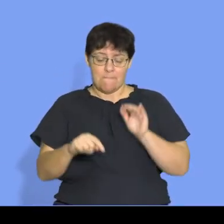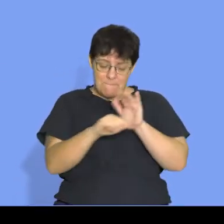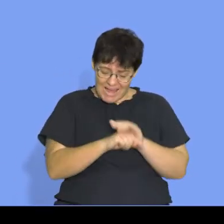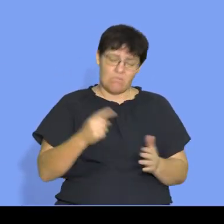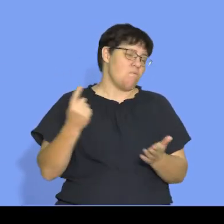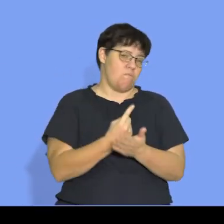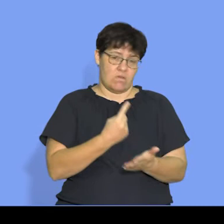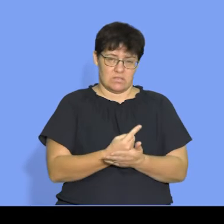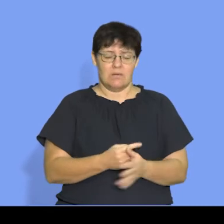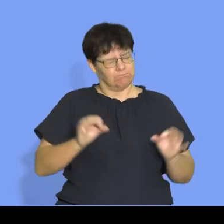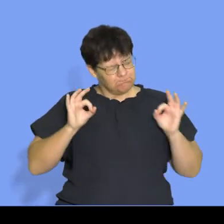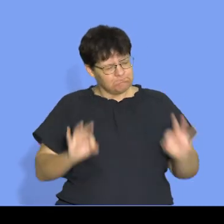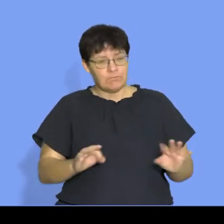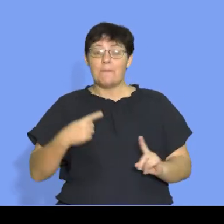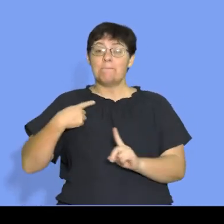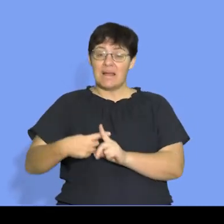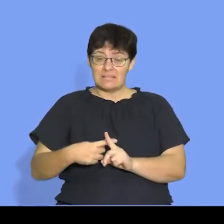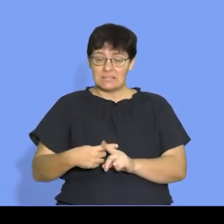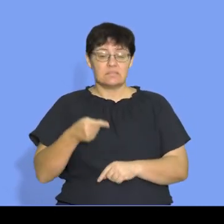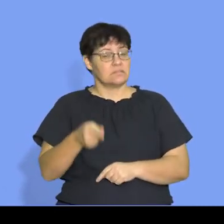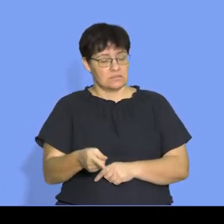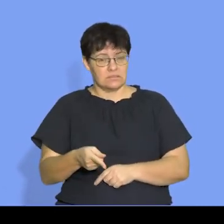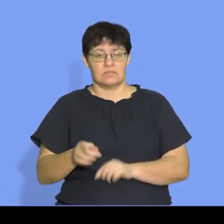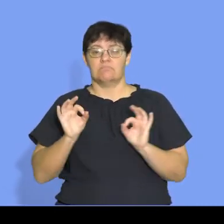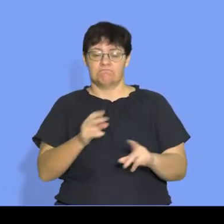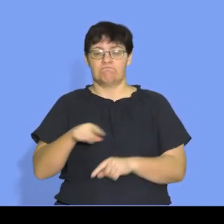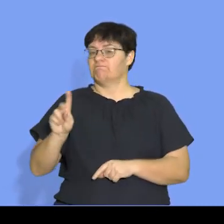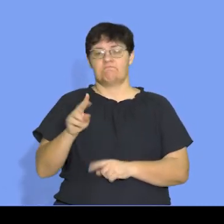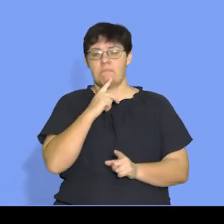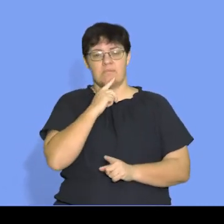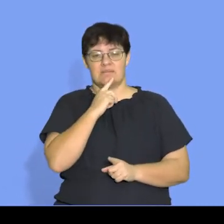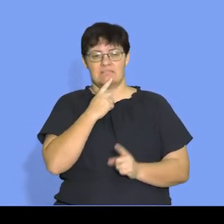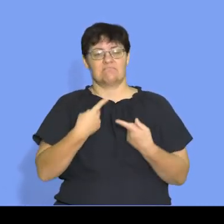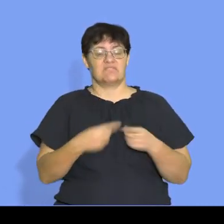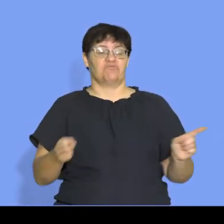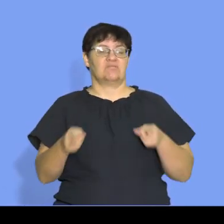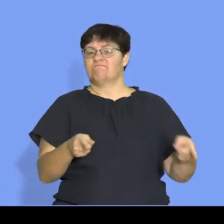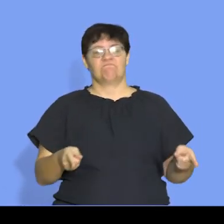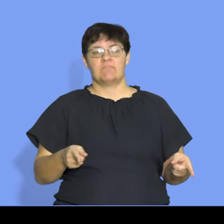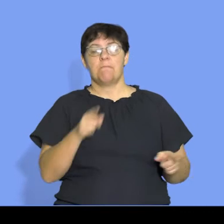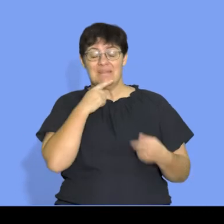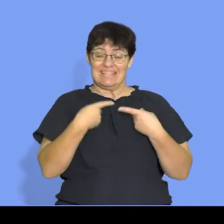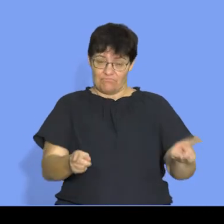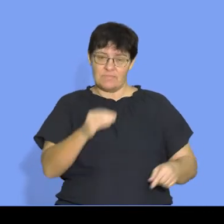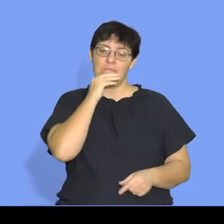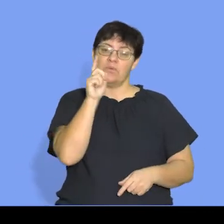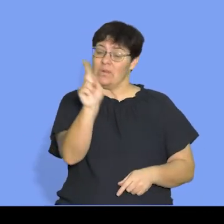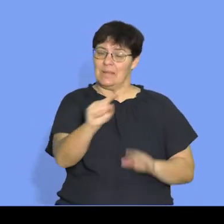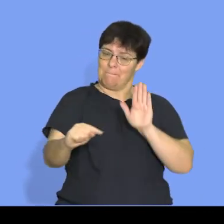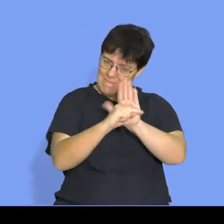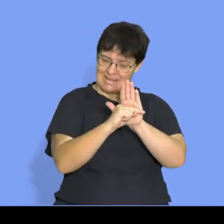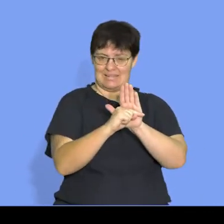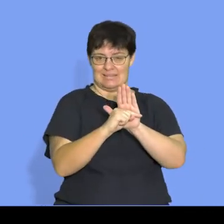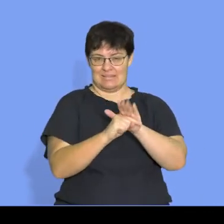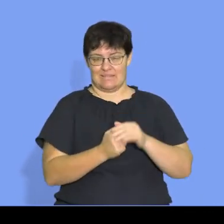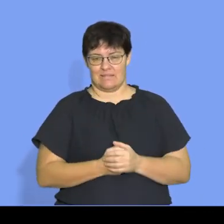it's a perfect square plus a perfect square, then you are not talking about a difference of two squares. So it must always be a minus, please.